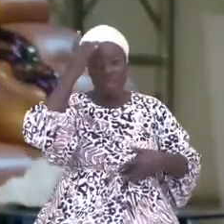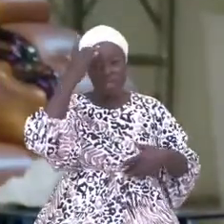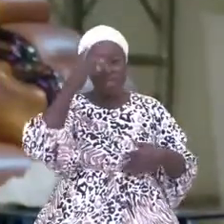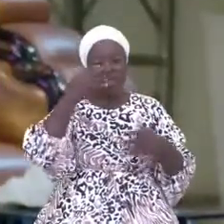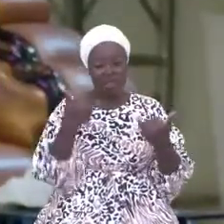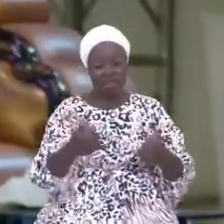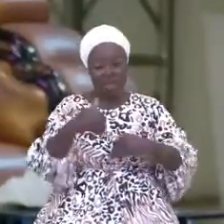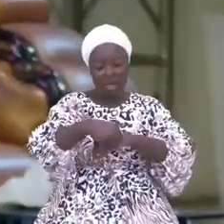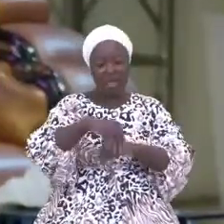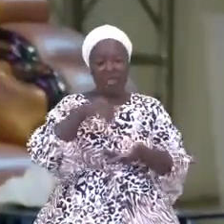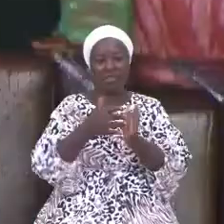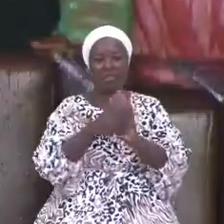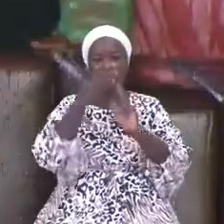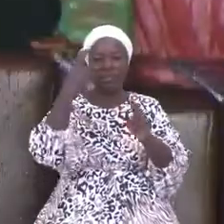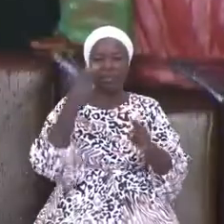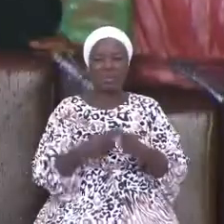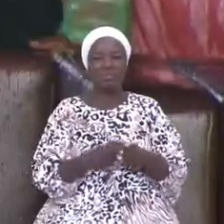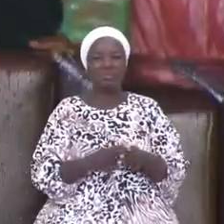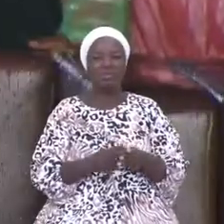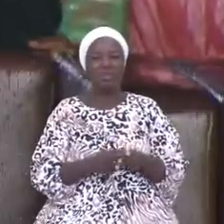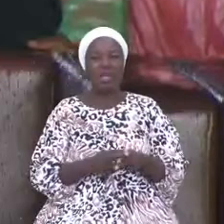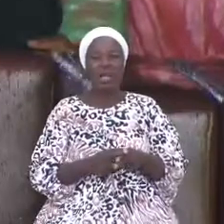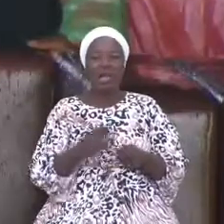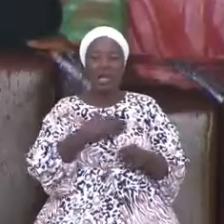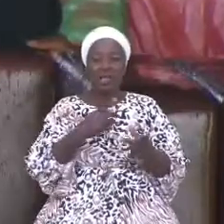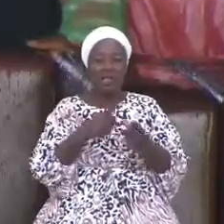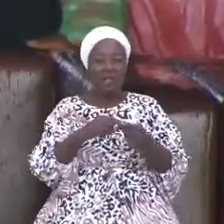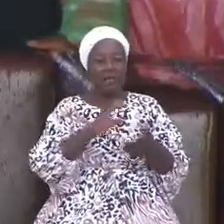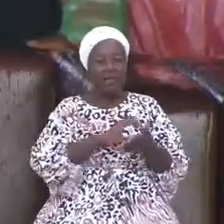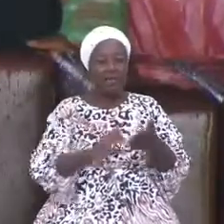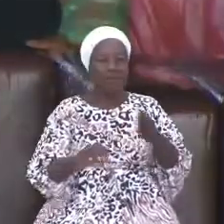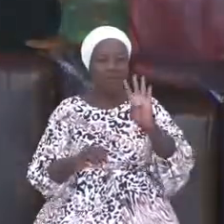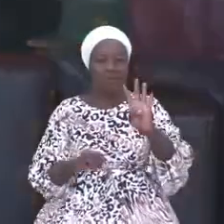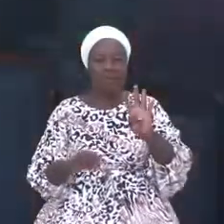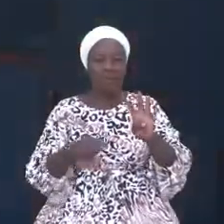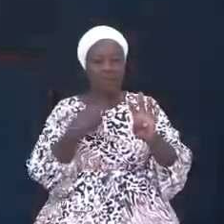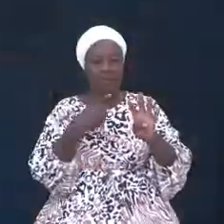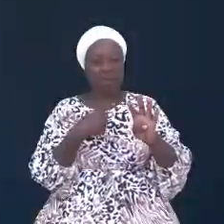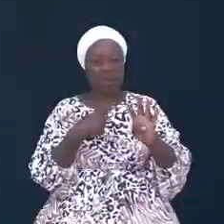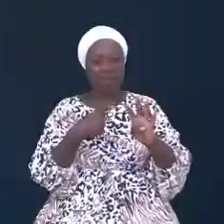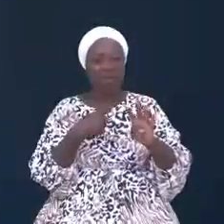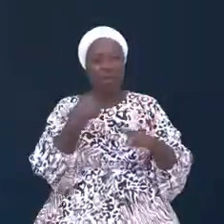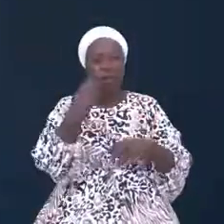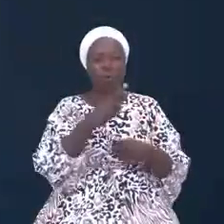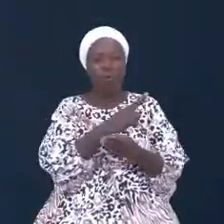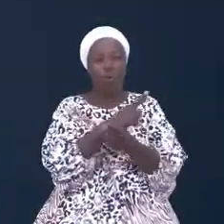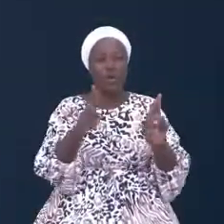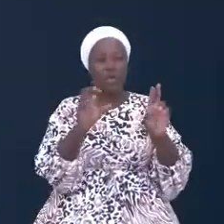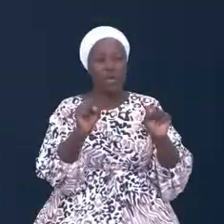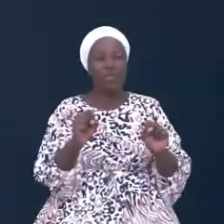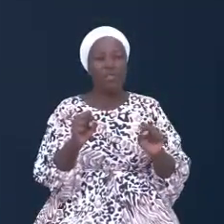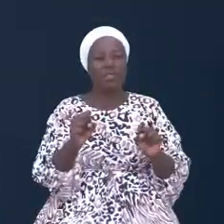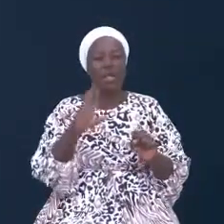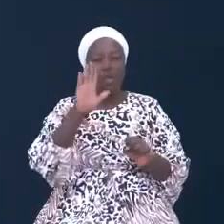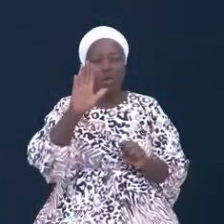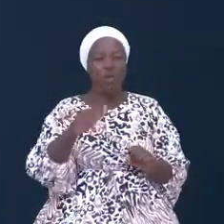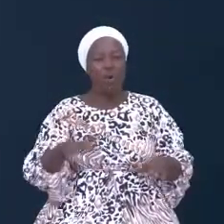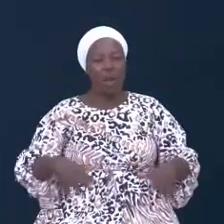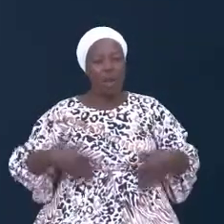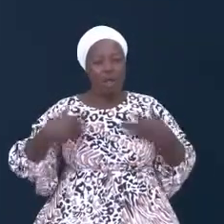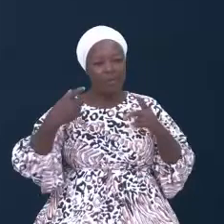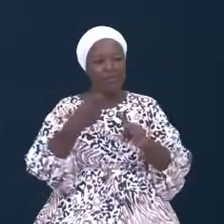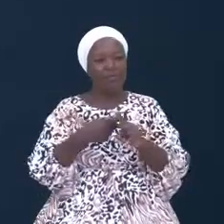in Jesus' name. And then in verse 4, it says, who redeemest thy life